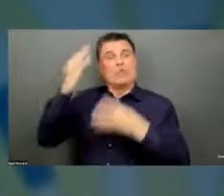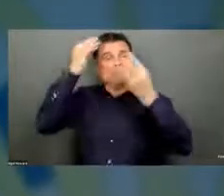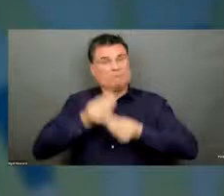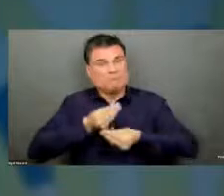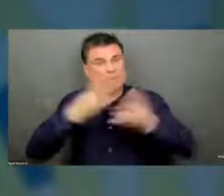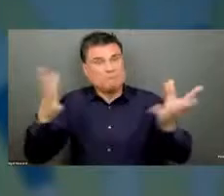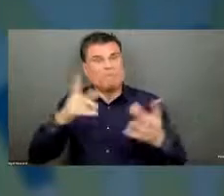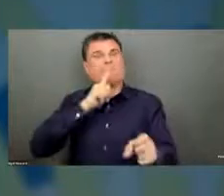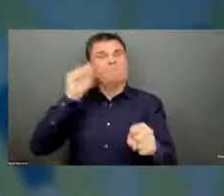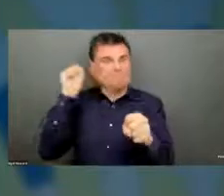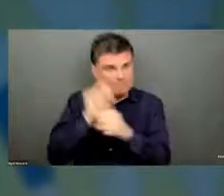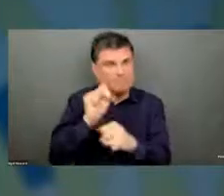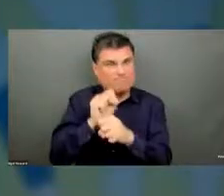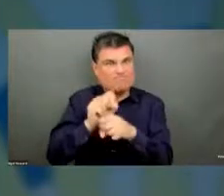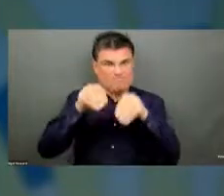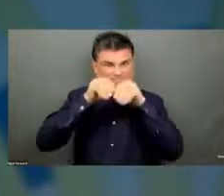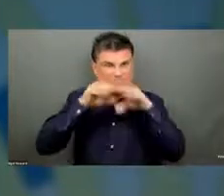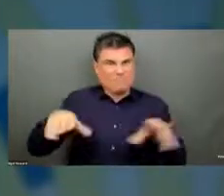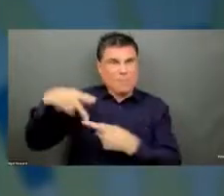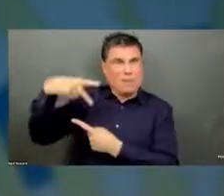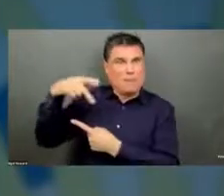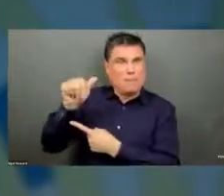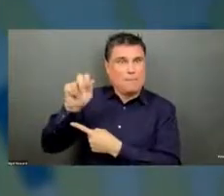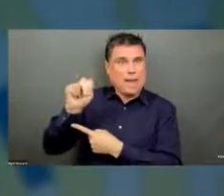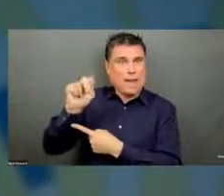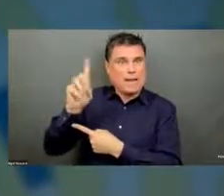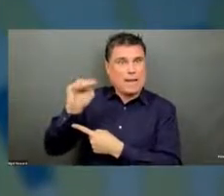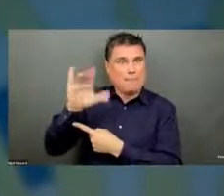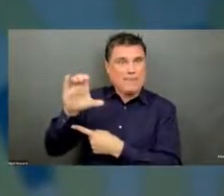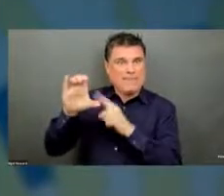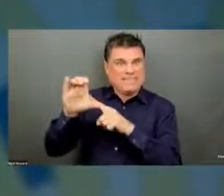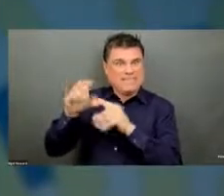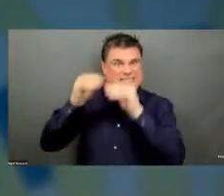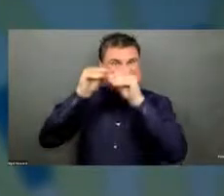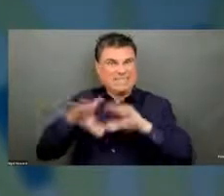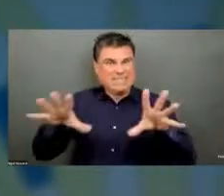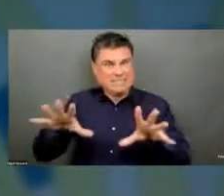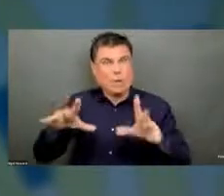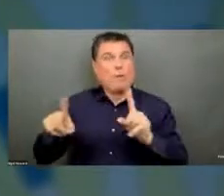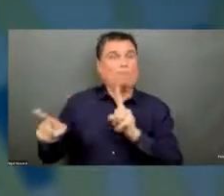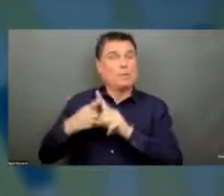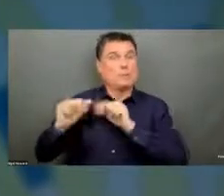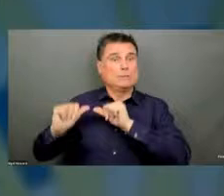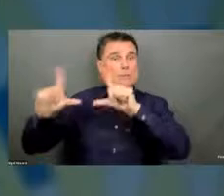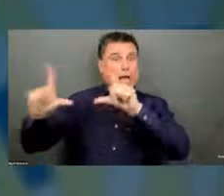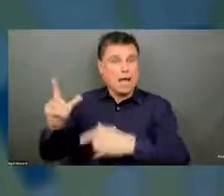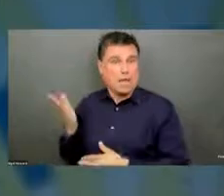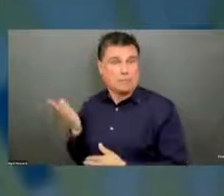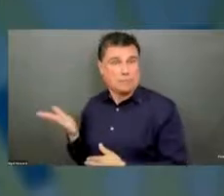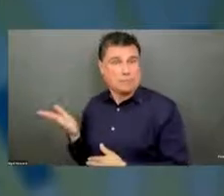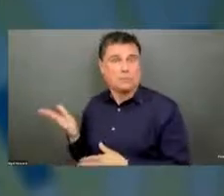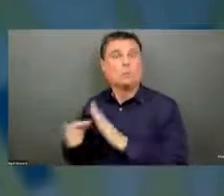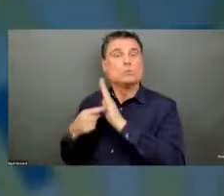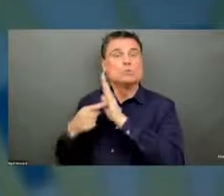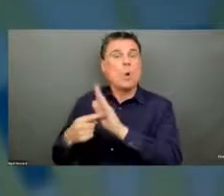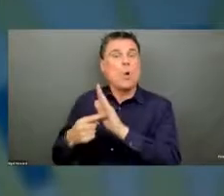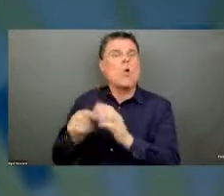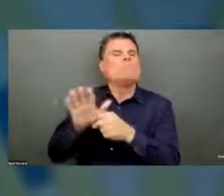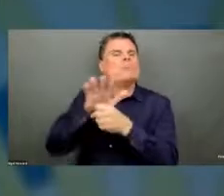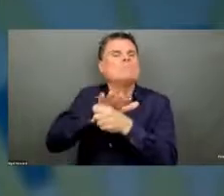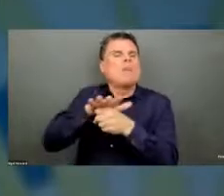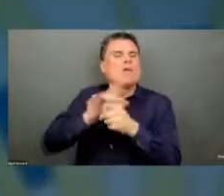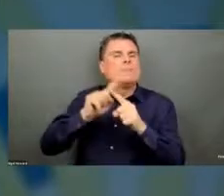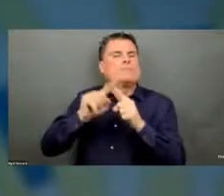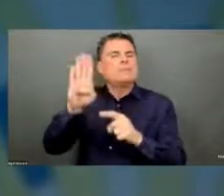This first slide tells us about the geographic distribution of our cases in British Columbia by health service delivery area,